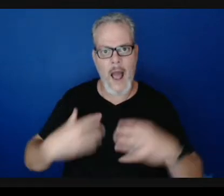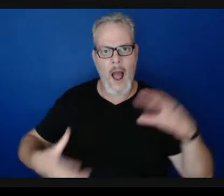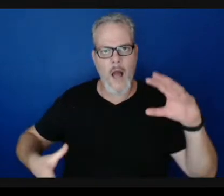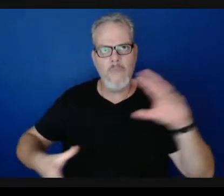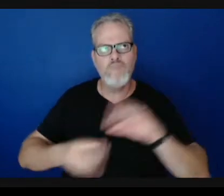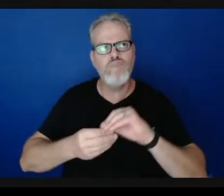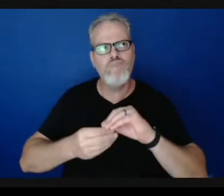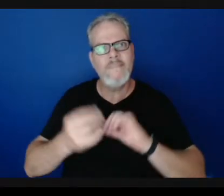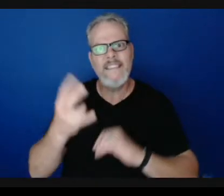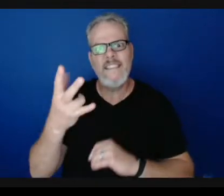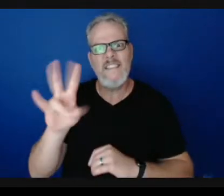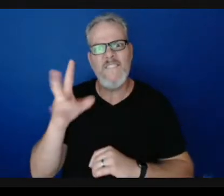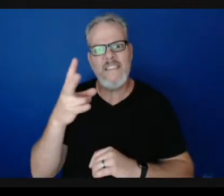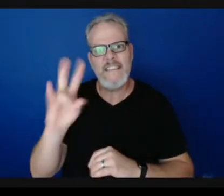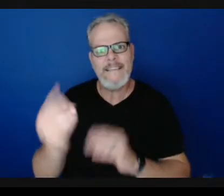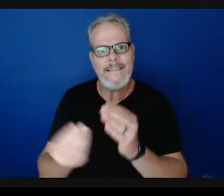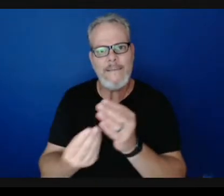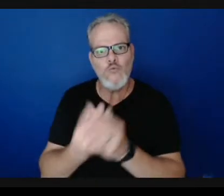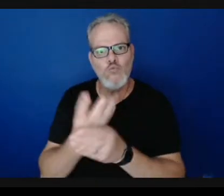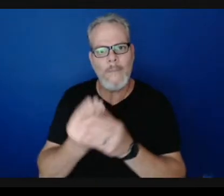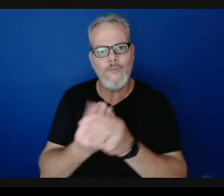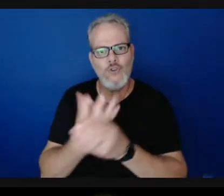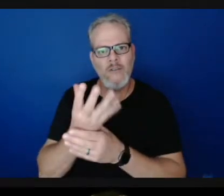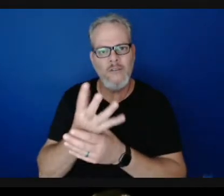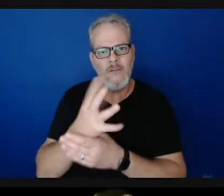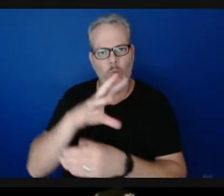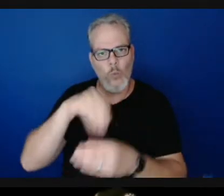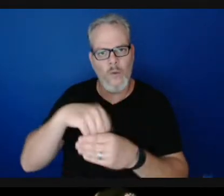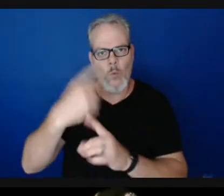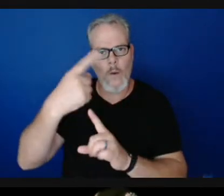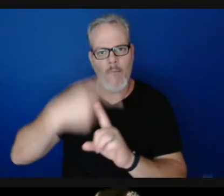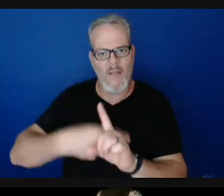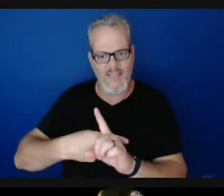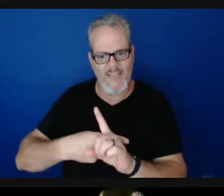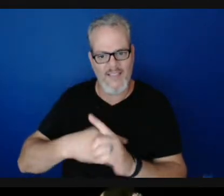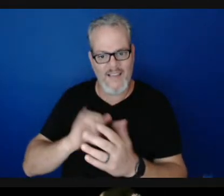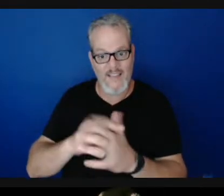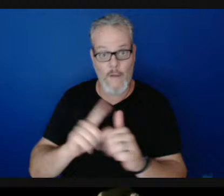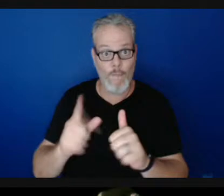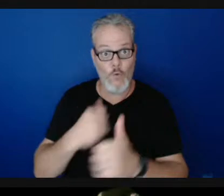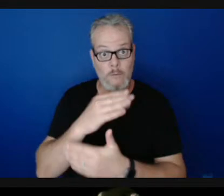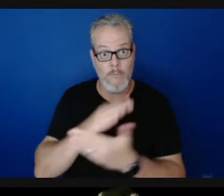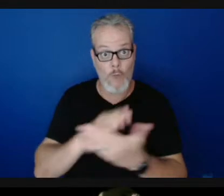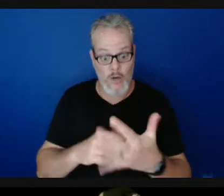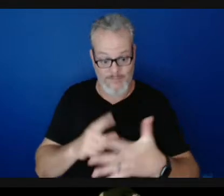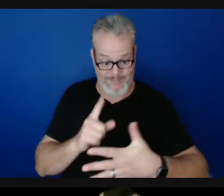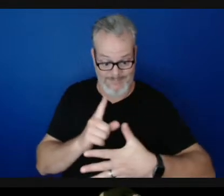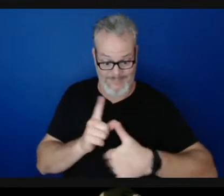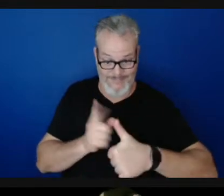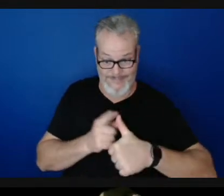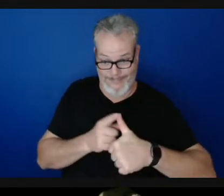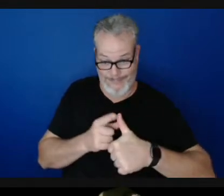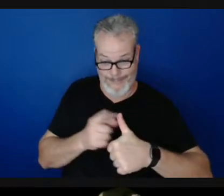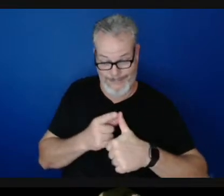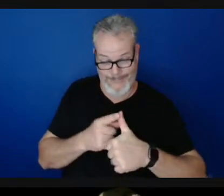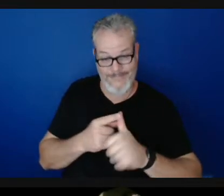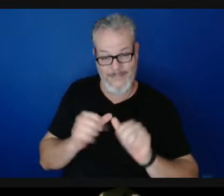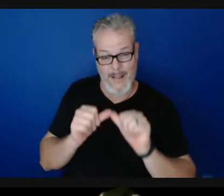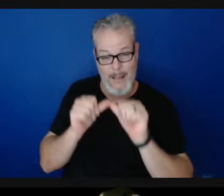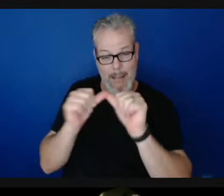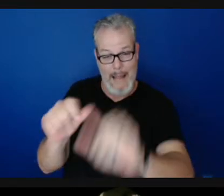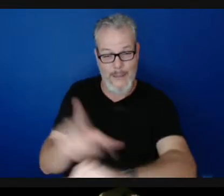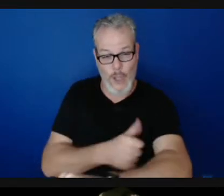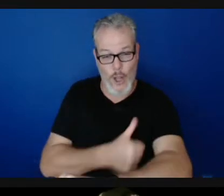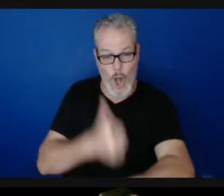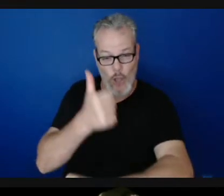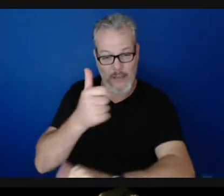month. The first one in that case lasted the longest, had the longest pause. Then you had a second short one,